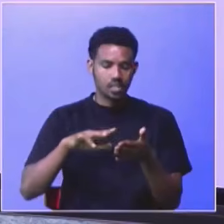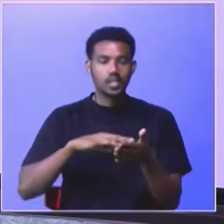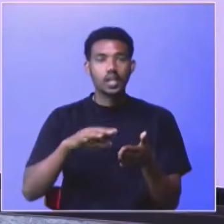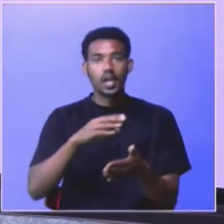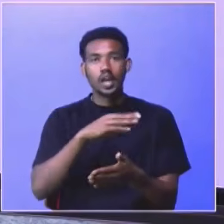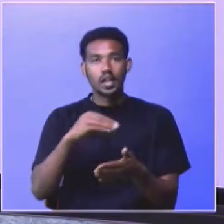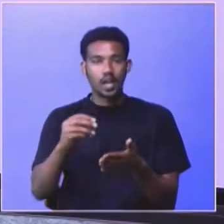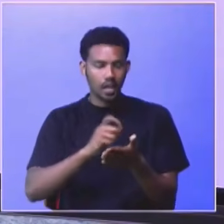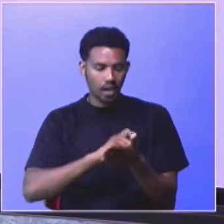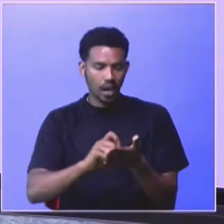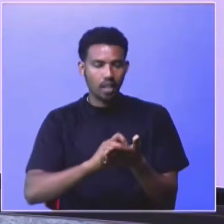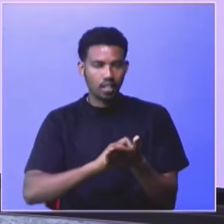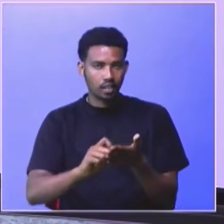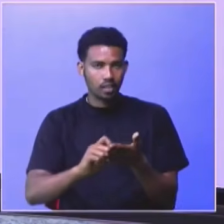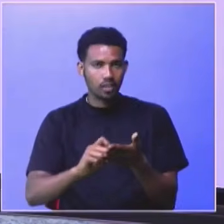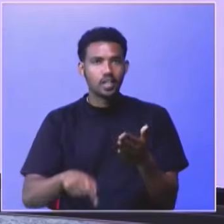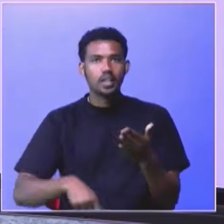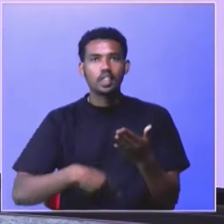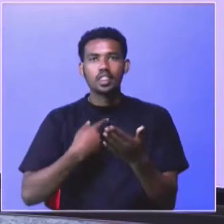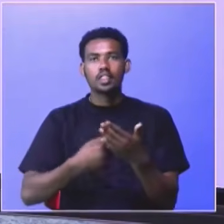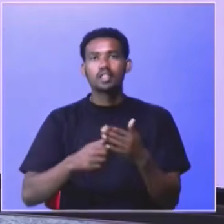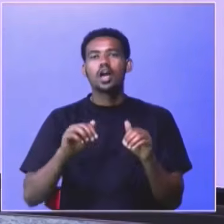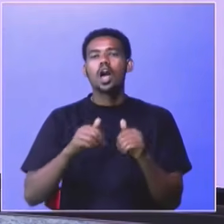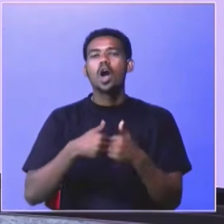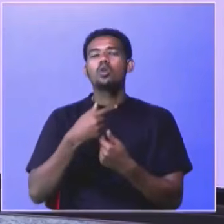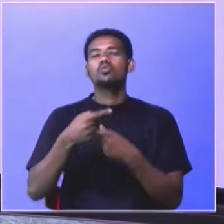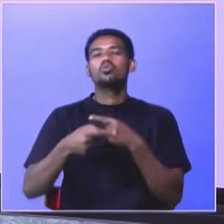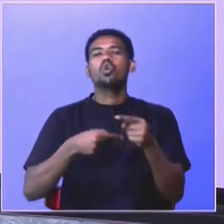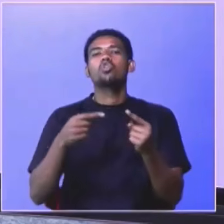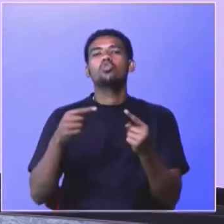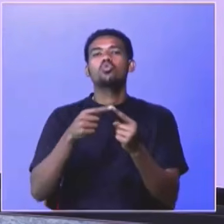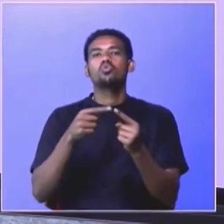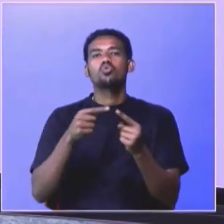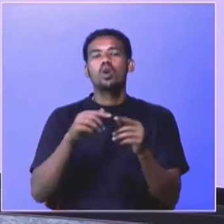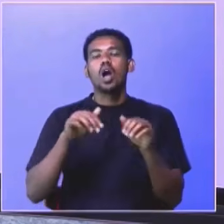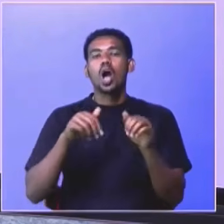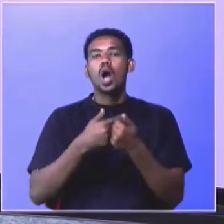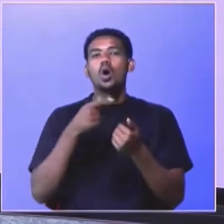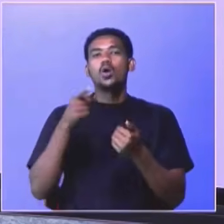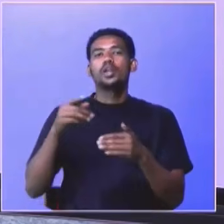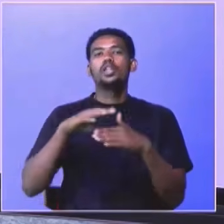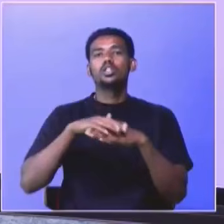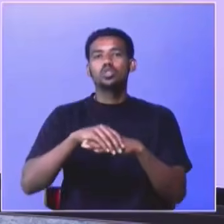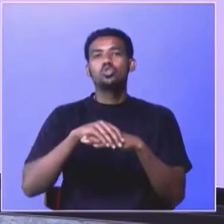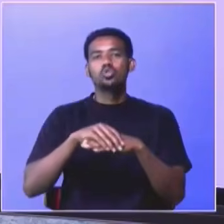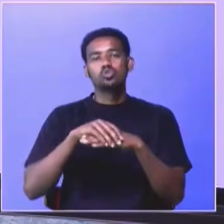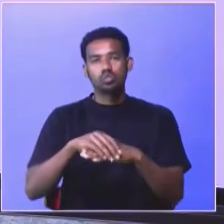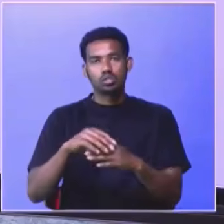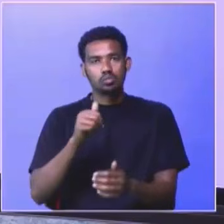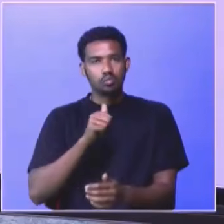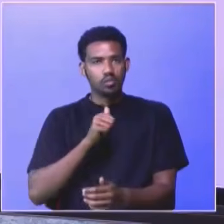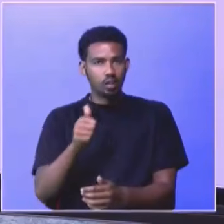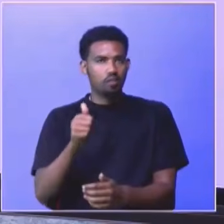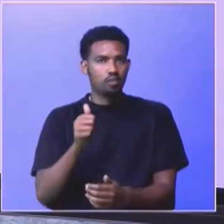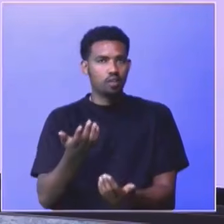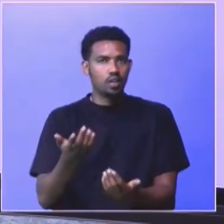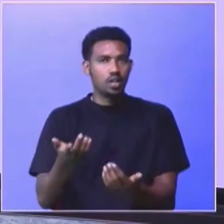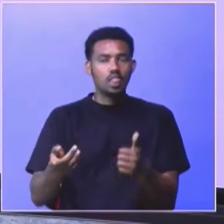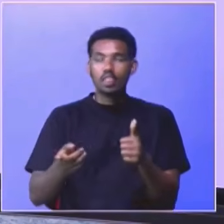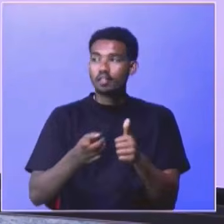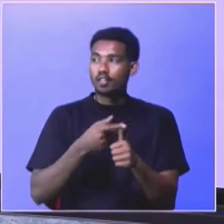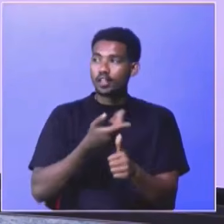and writing. This is how he's going to and how he's introducing himself by saying the first